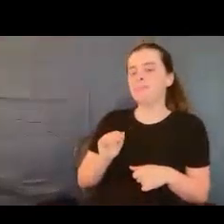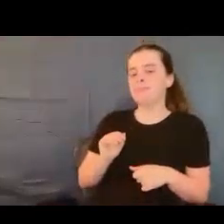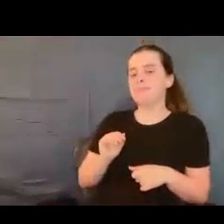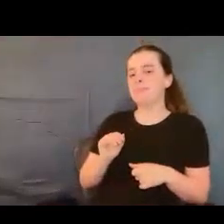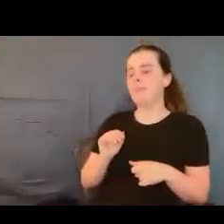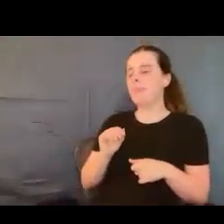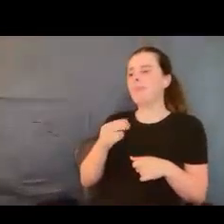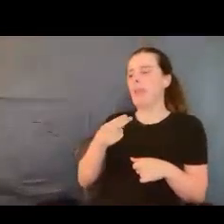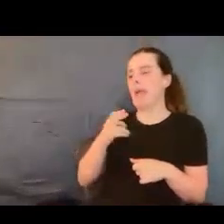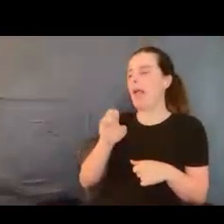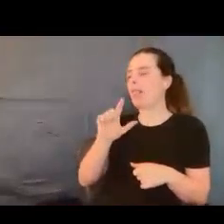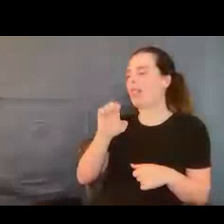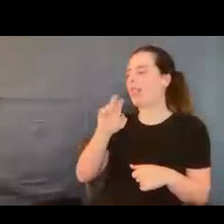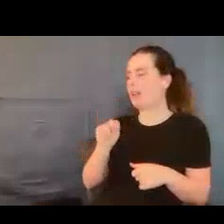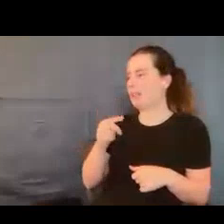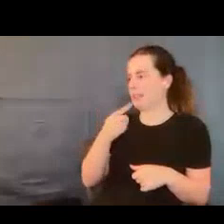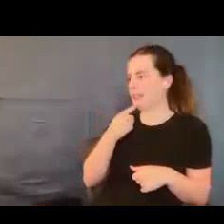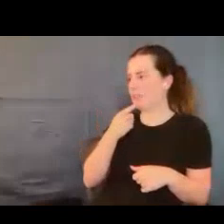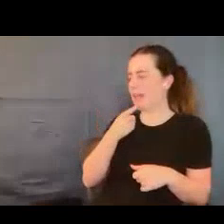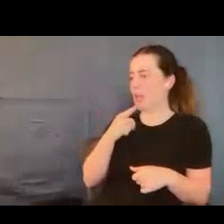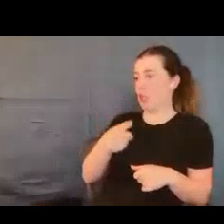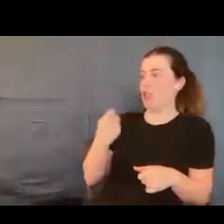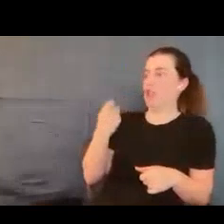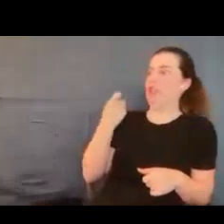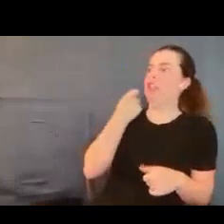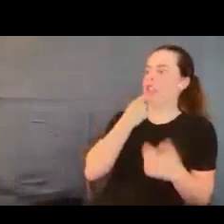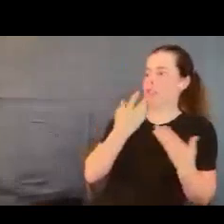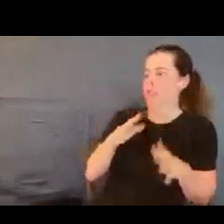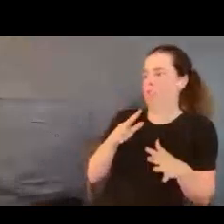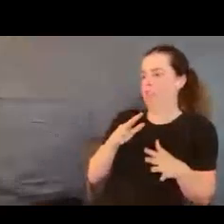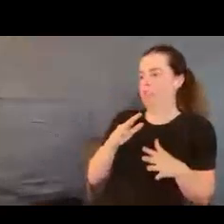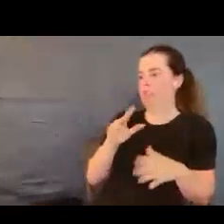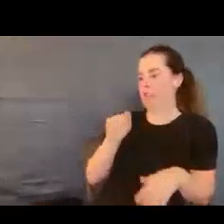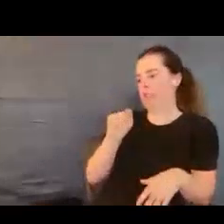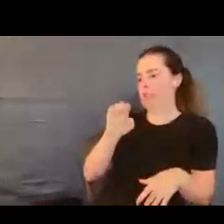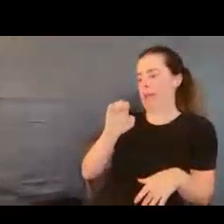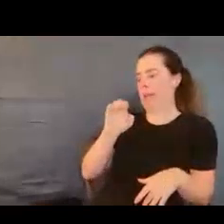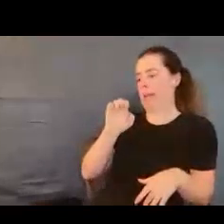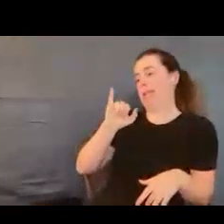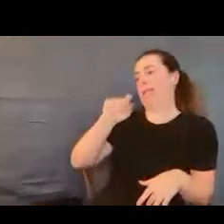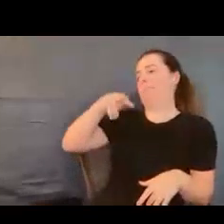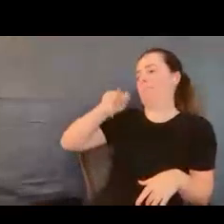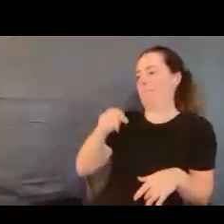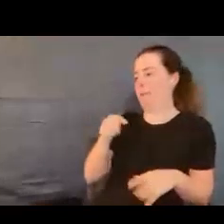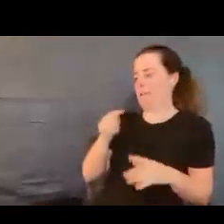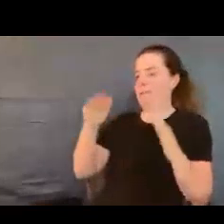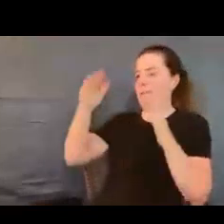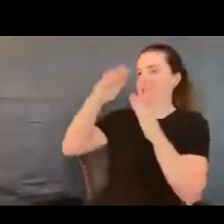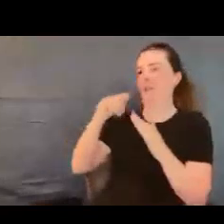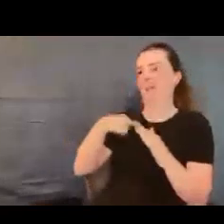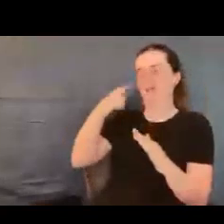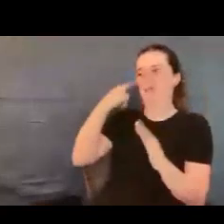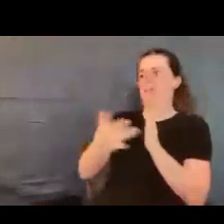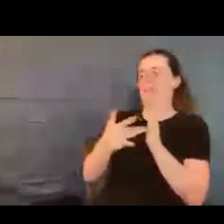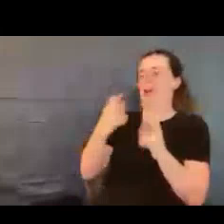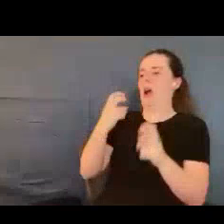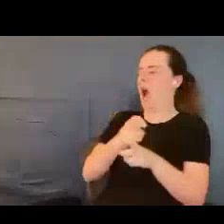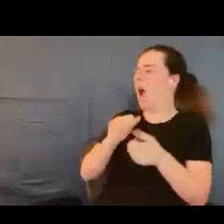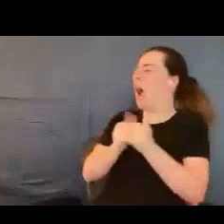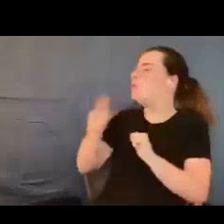Helen said she just did the Temp Summit and thought it was super technical and hard. So how would that compare to this course, if